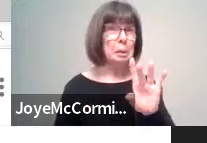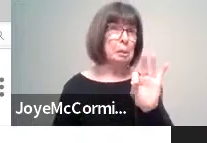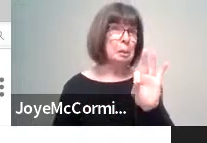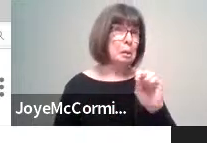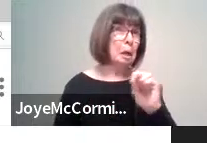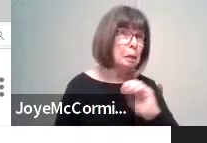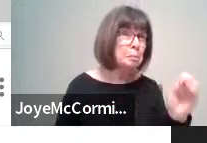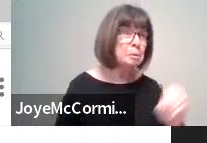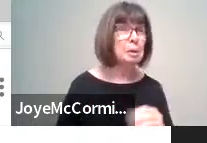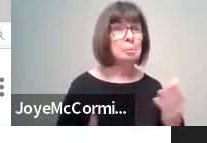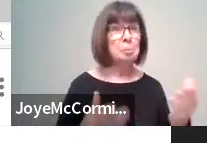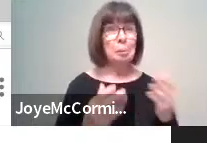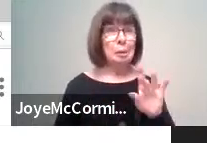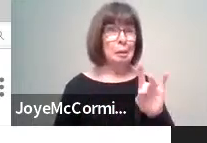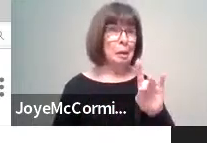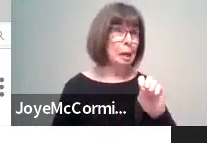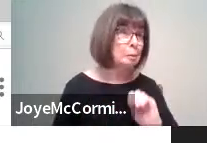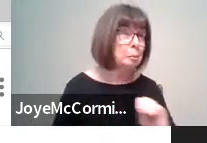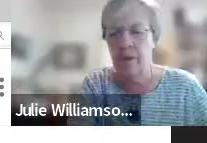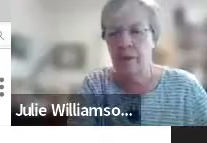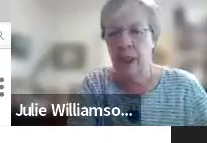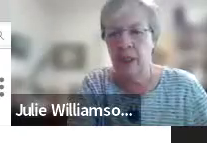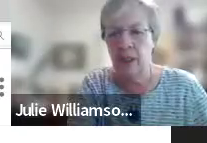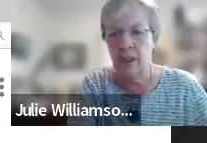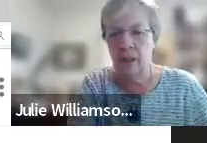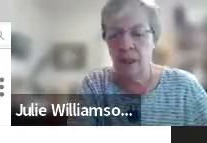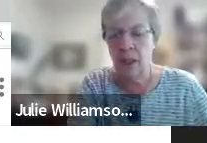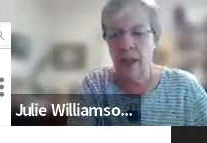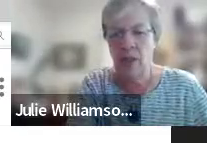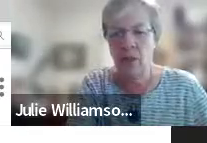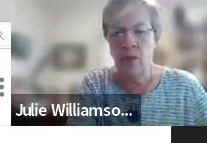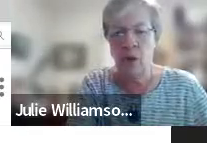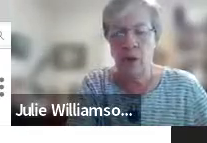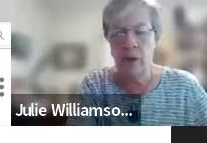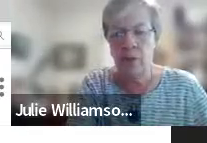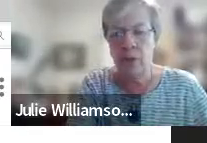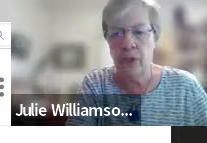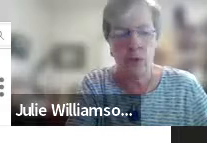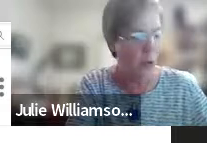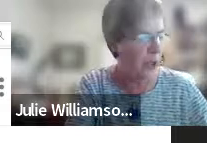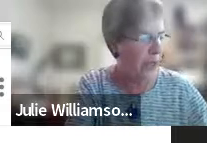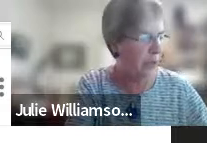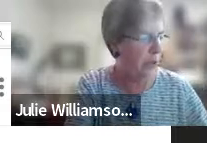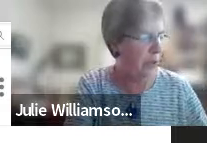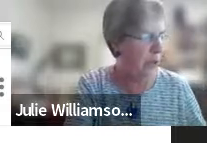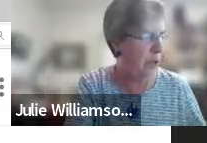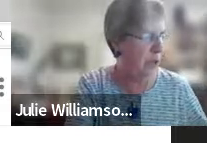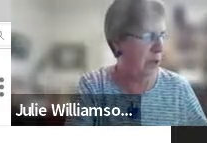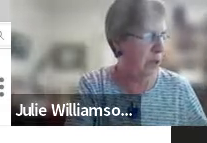Or would you like to see, do you think we need to set different kinds of goals for this